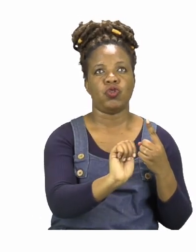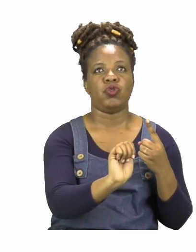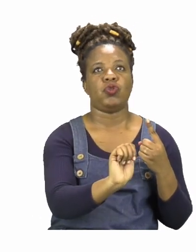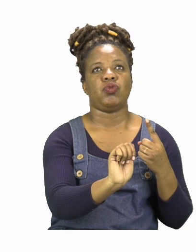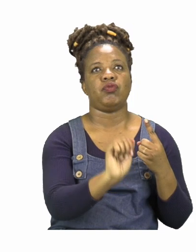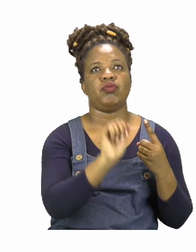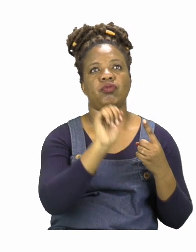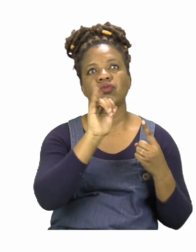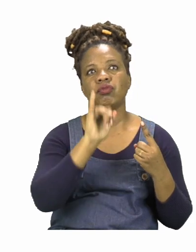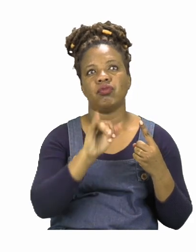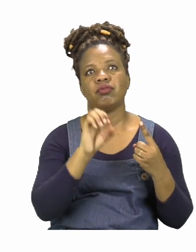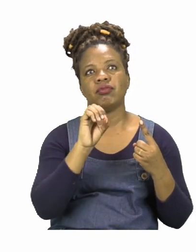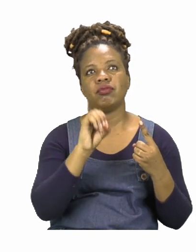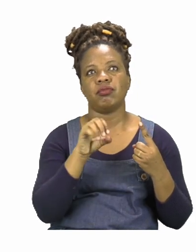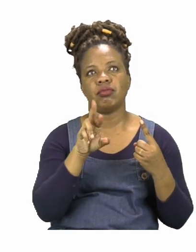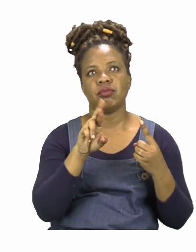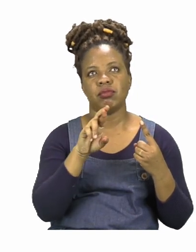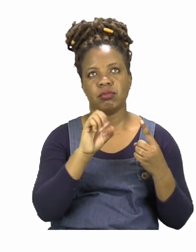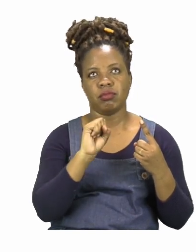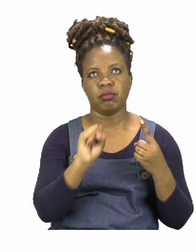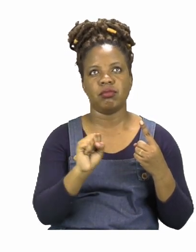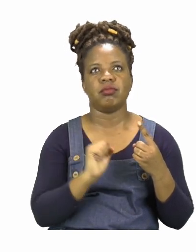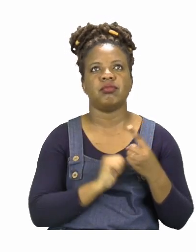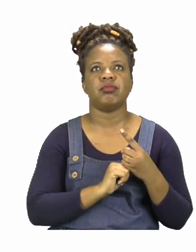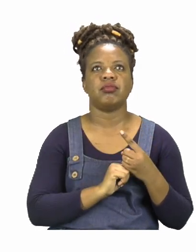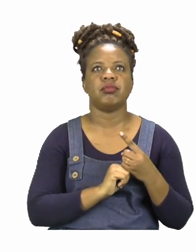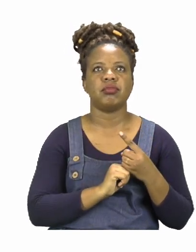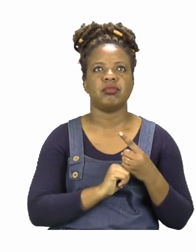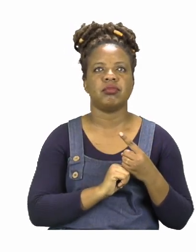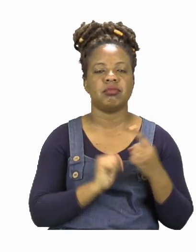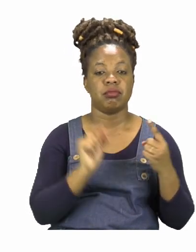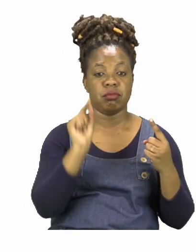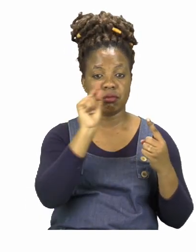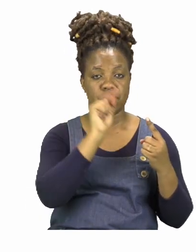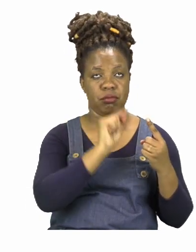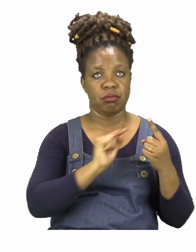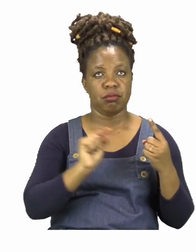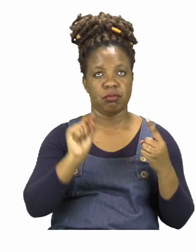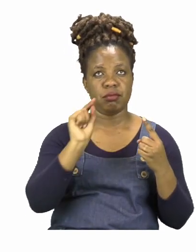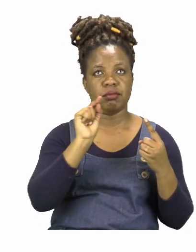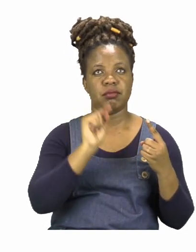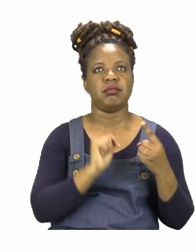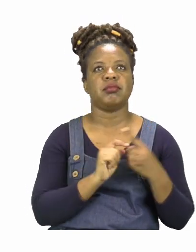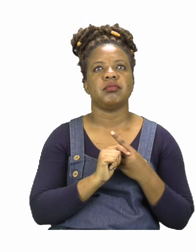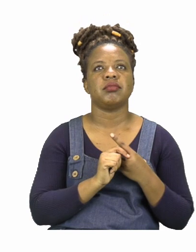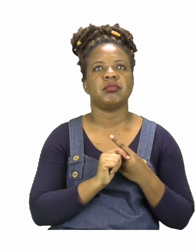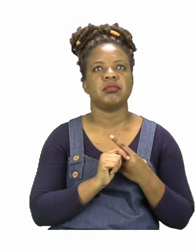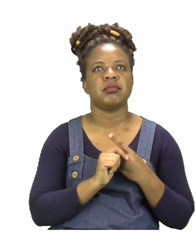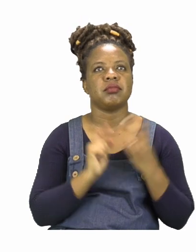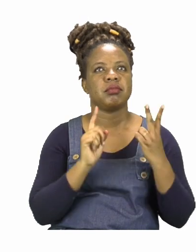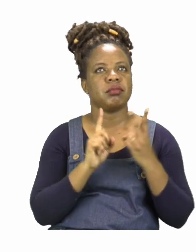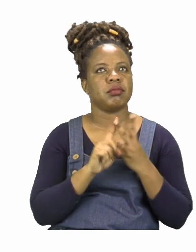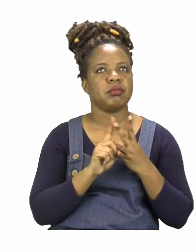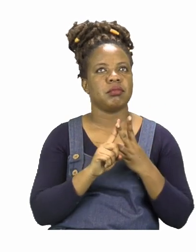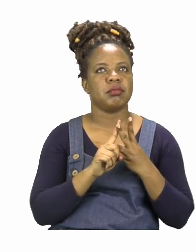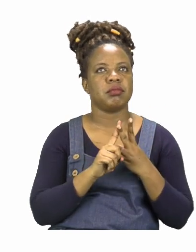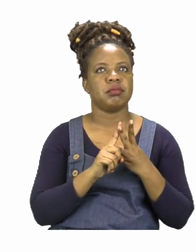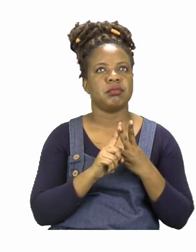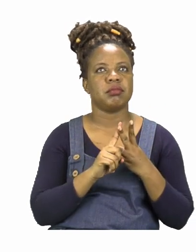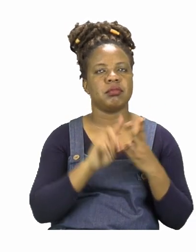That means that it is correct. So that's why they circled the word yours. The next one we're going to try